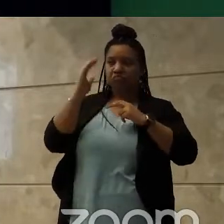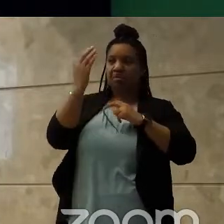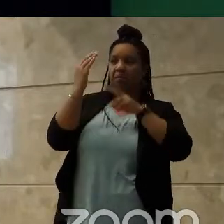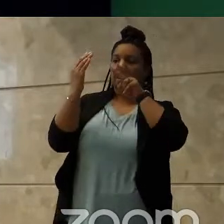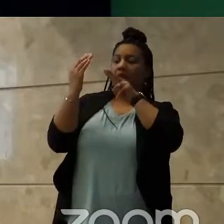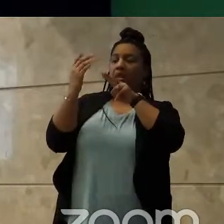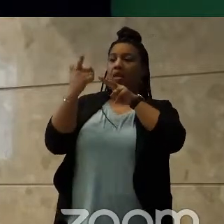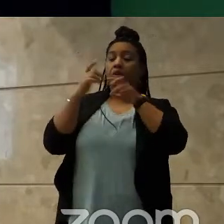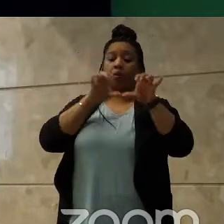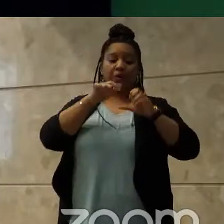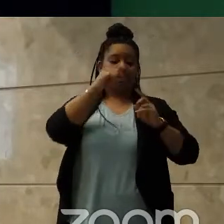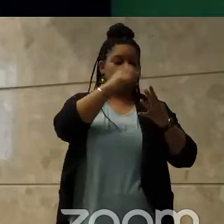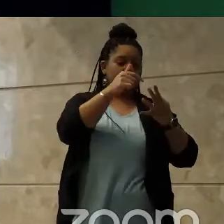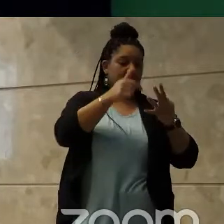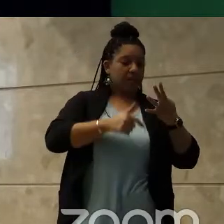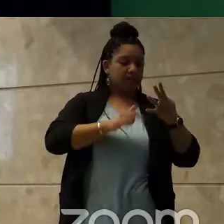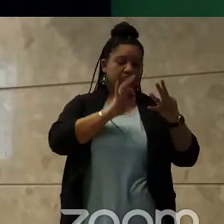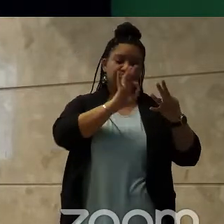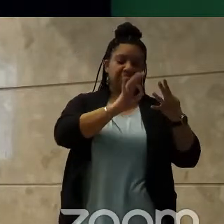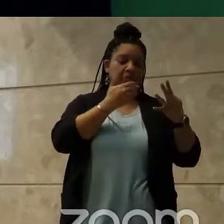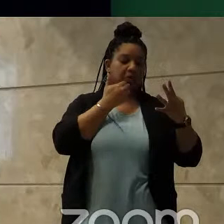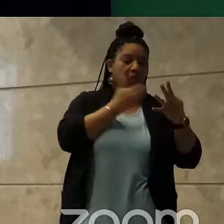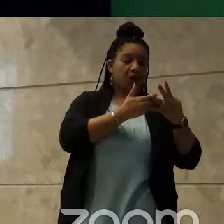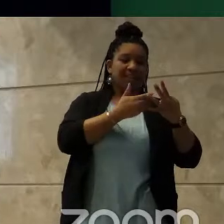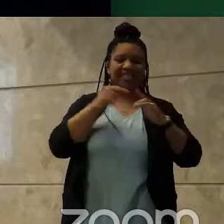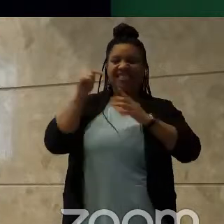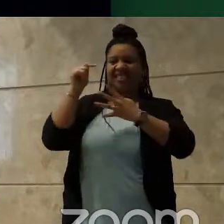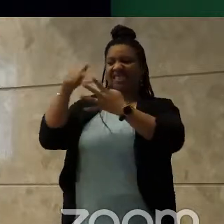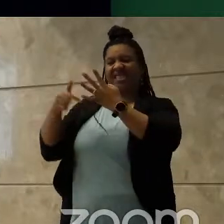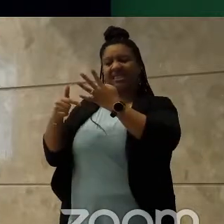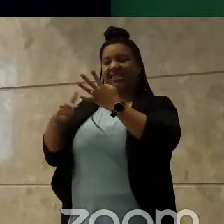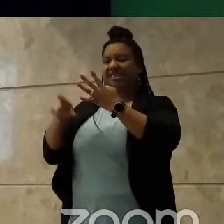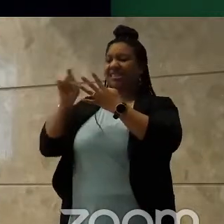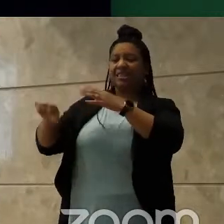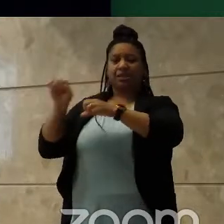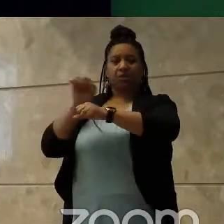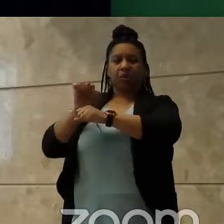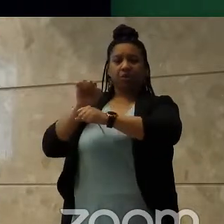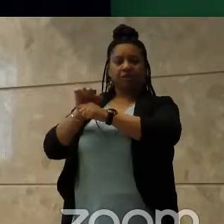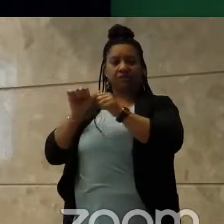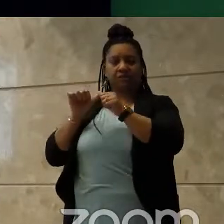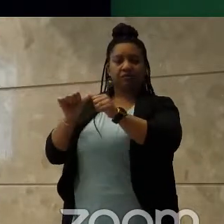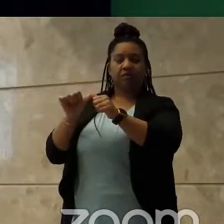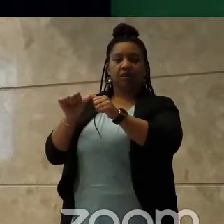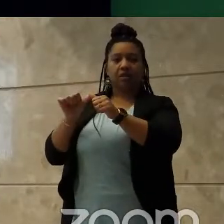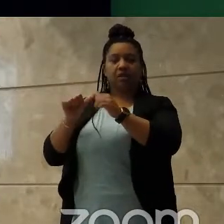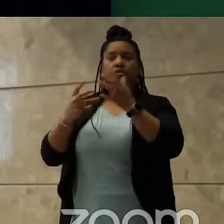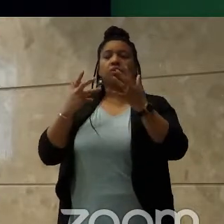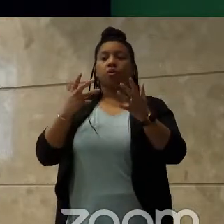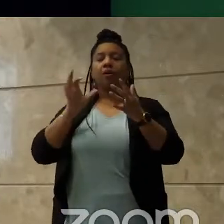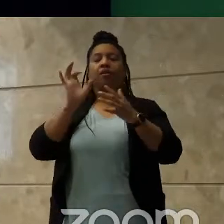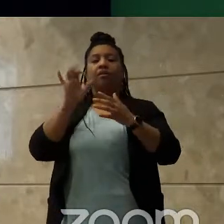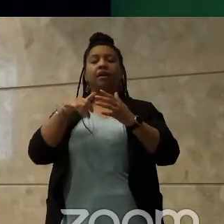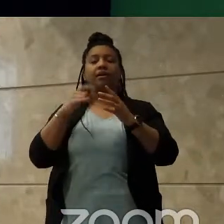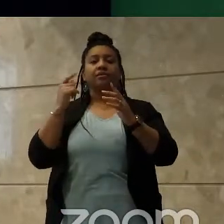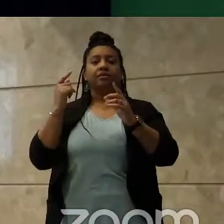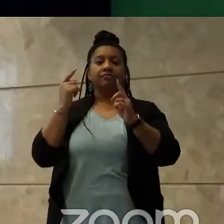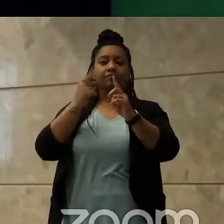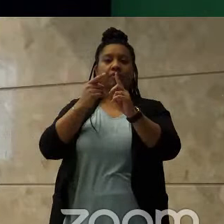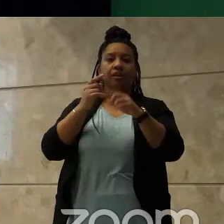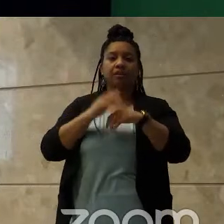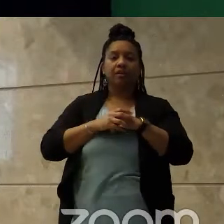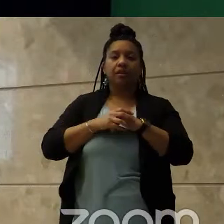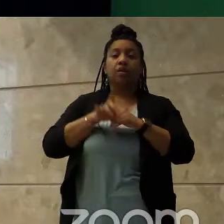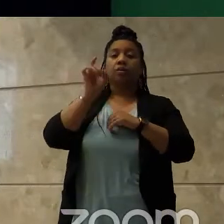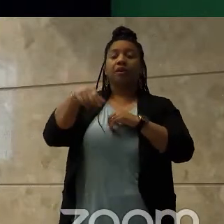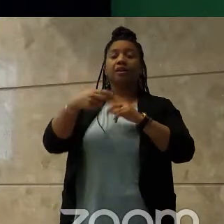have a long way to go in these areas. And that is in the production of people who go to the professoriate. It is in increasing